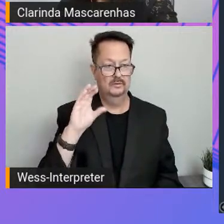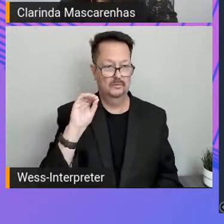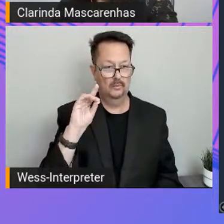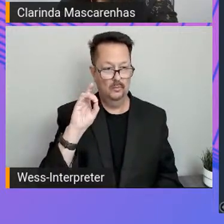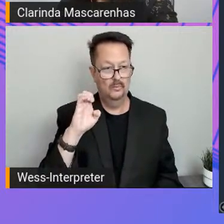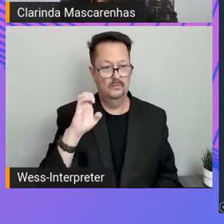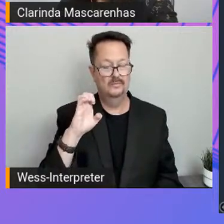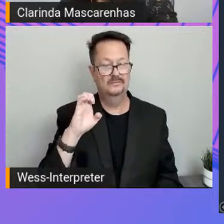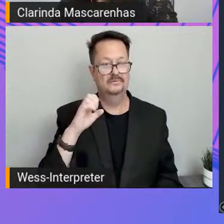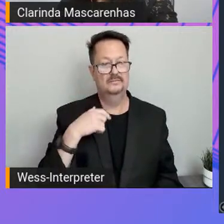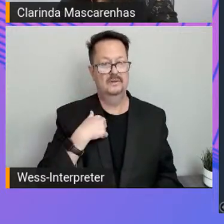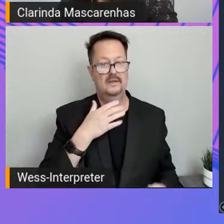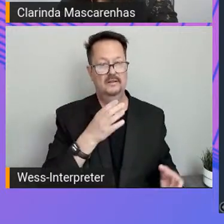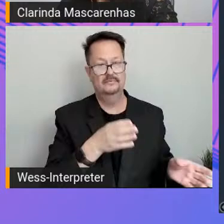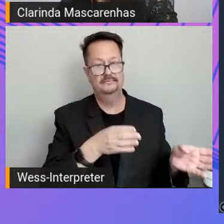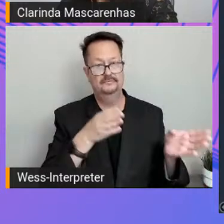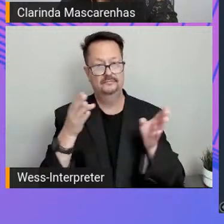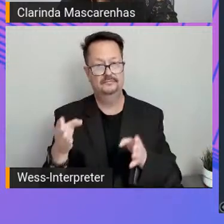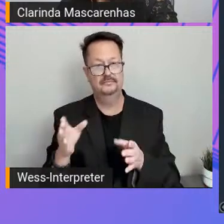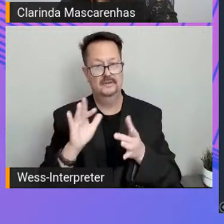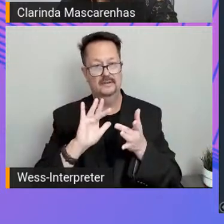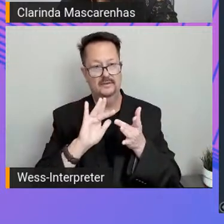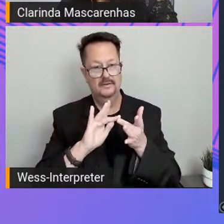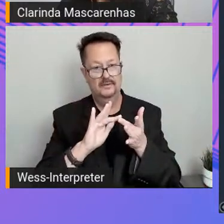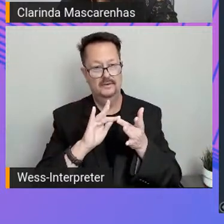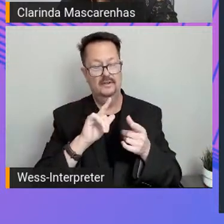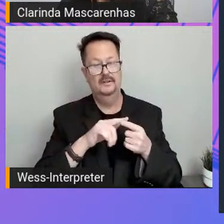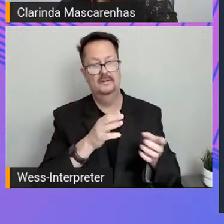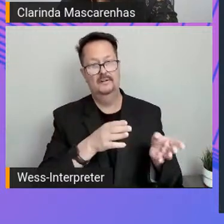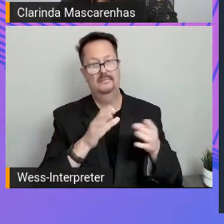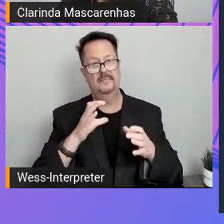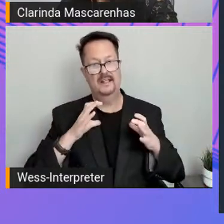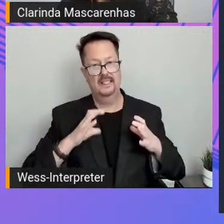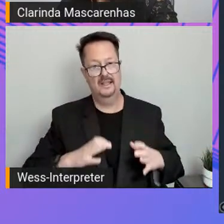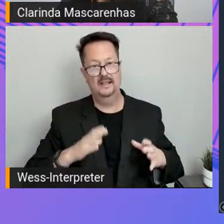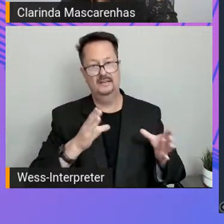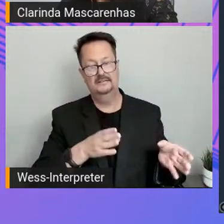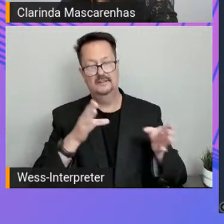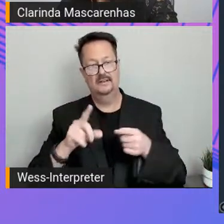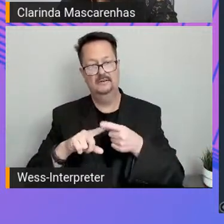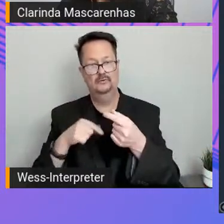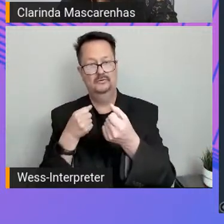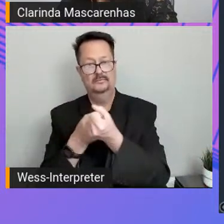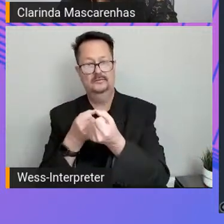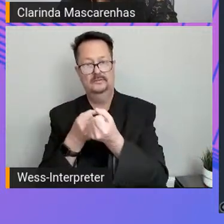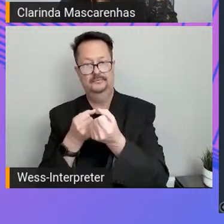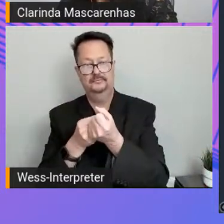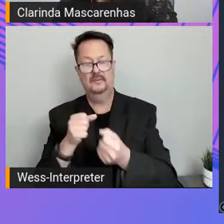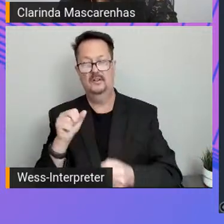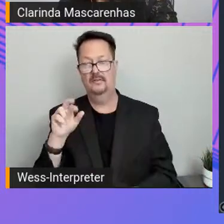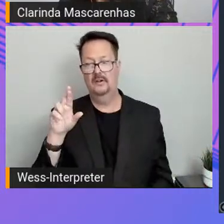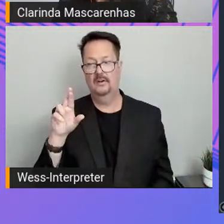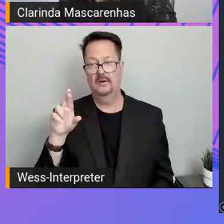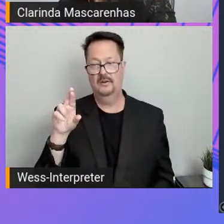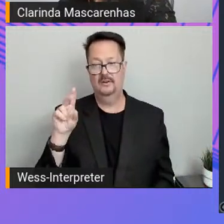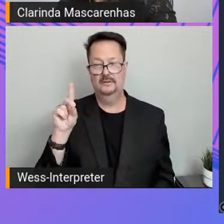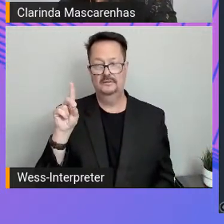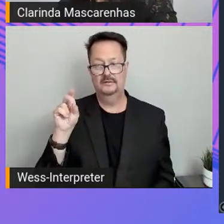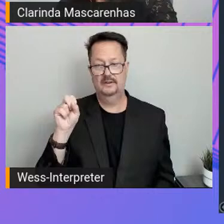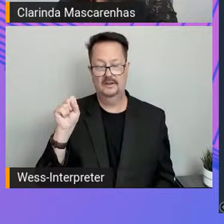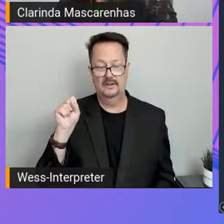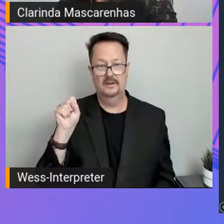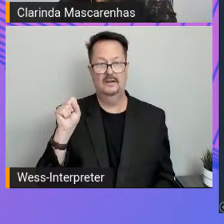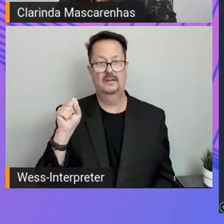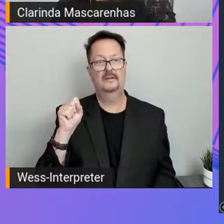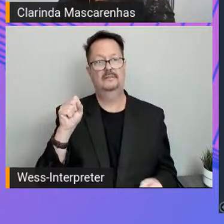AppRunner service, which will be used to deploy and host my web application, the RDS database, which stores hotel